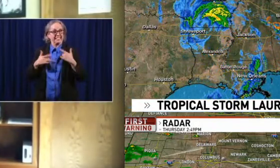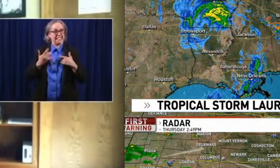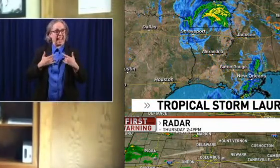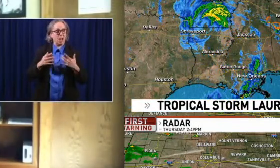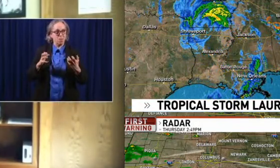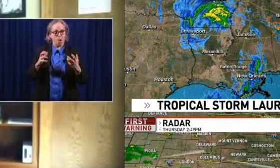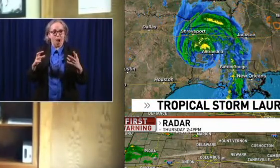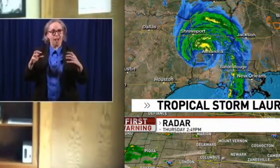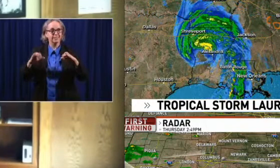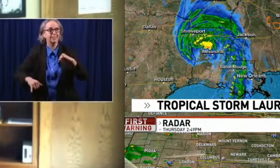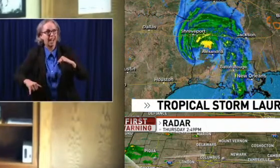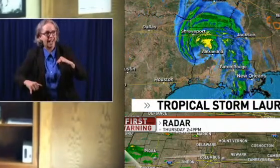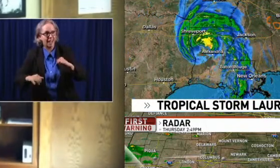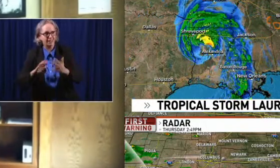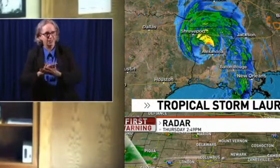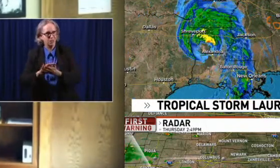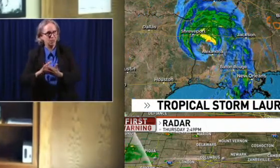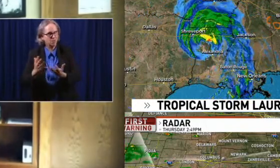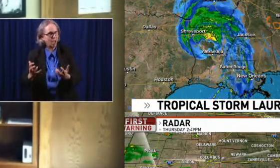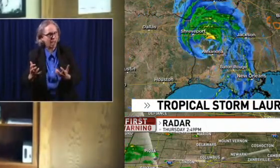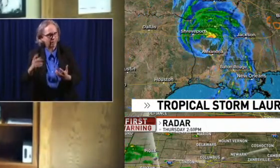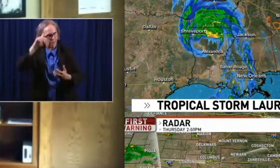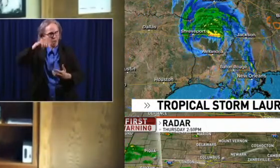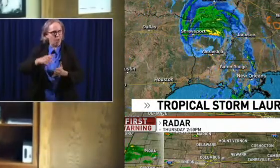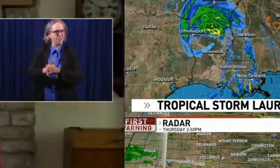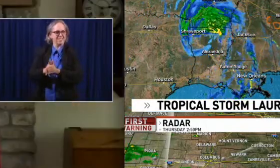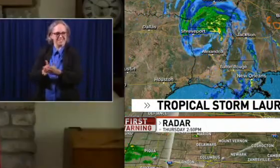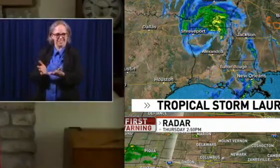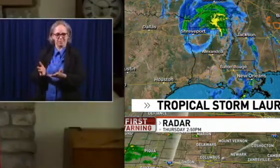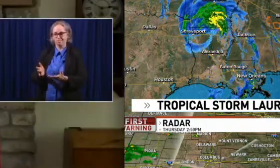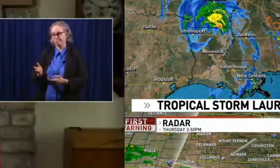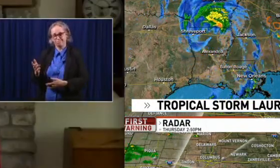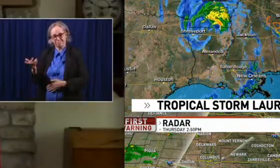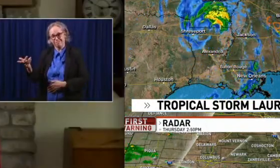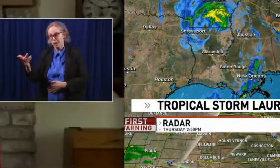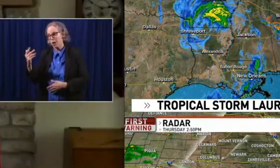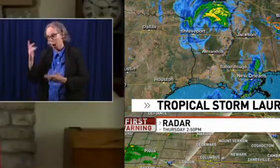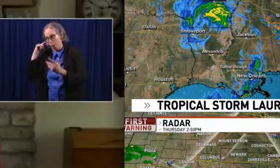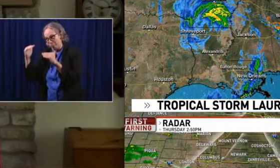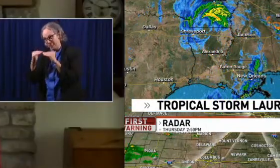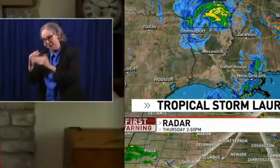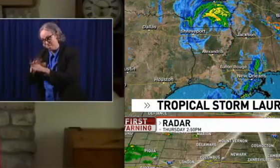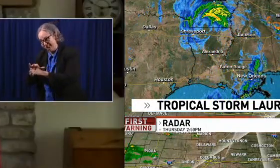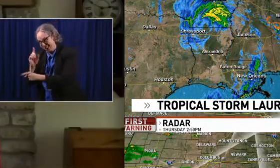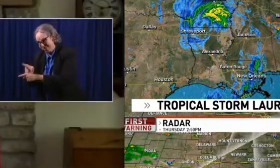here. Well, a little peer pressure always helps, I guess, right? That's right. And,